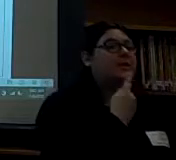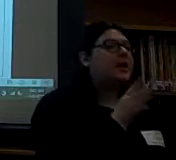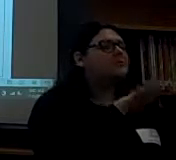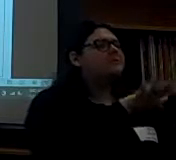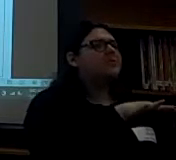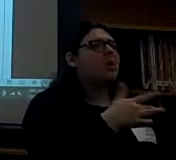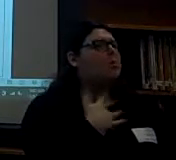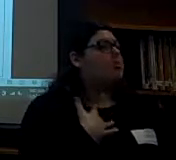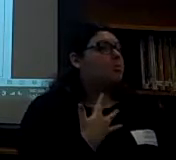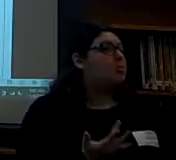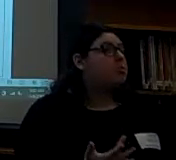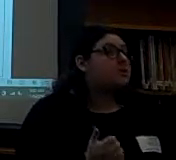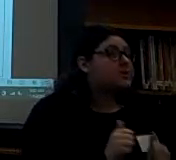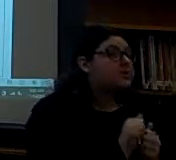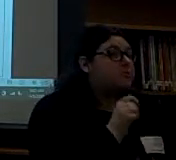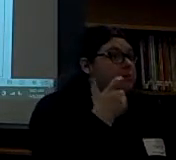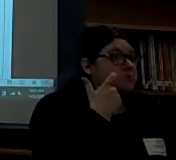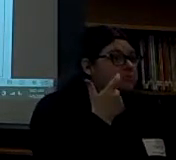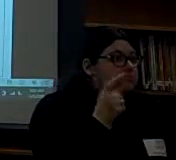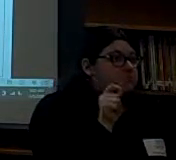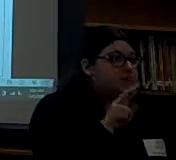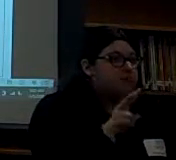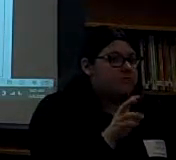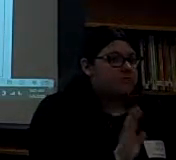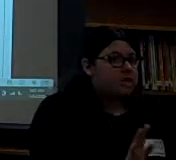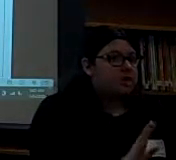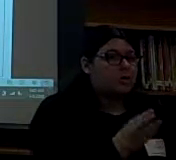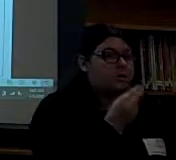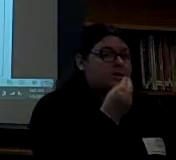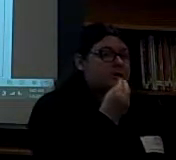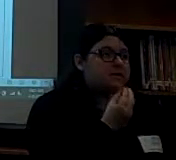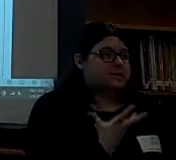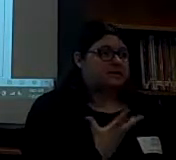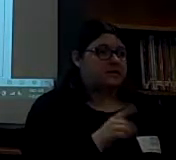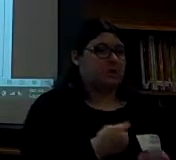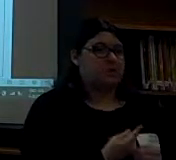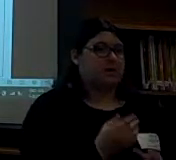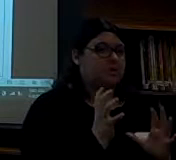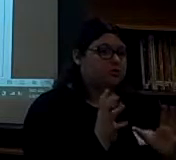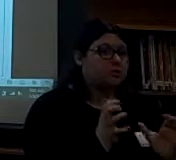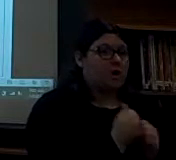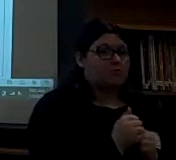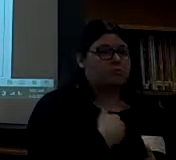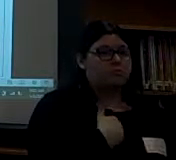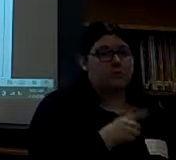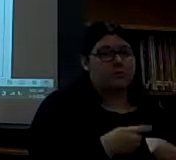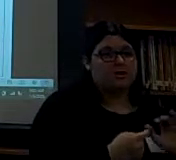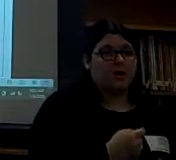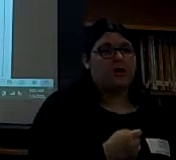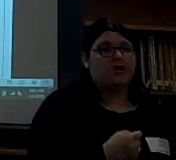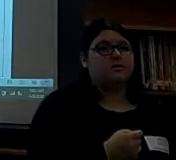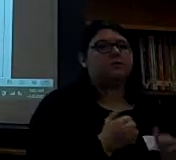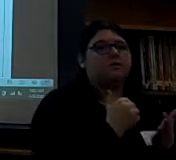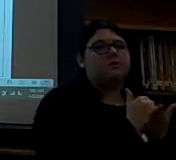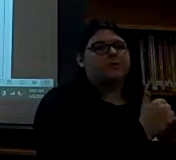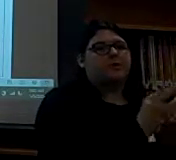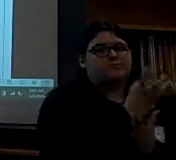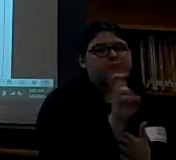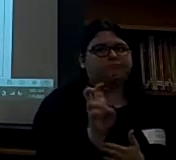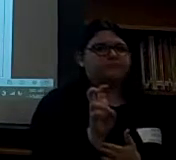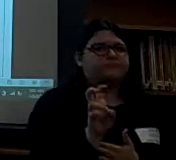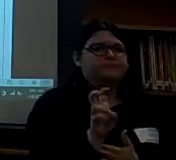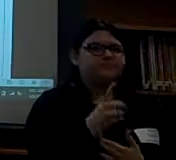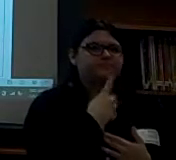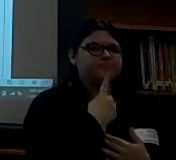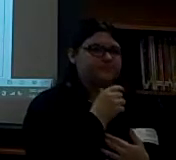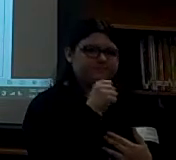hey, what's going on? You know, what were you watching? Tell me about it. Let's talk about it. That actually helps their brain come out of it more easily. Let's